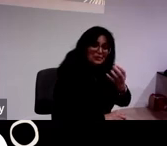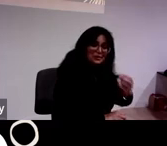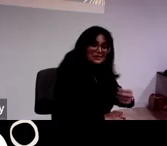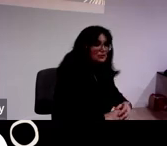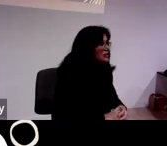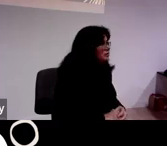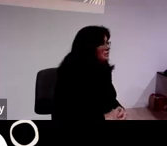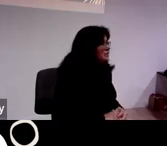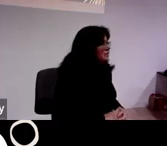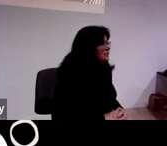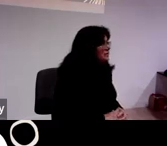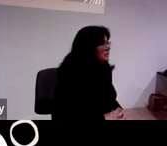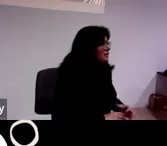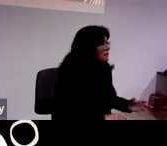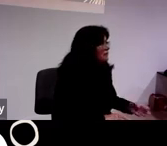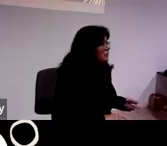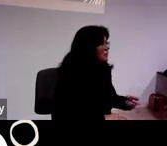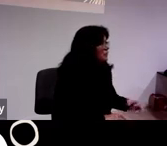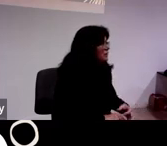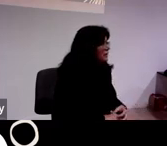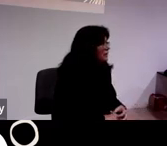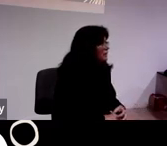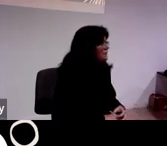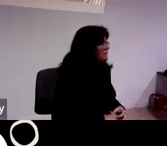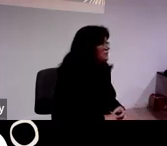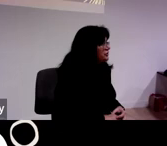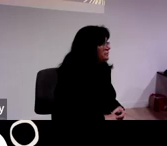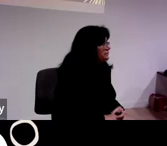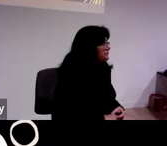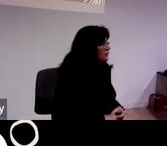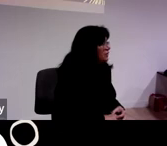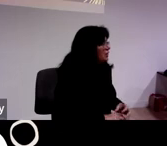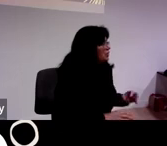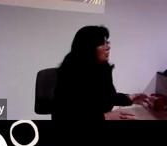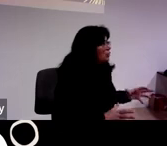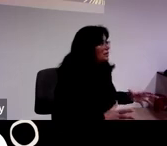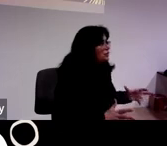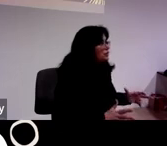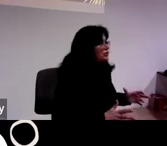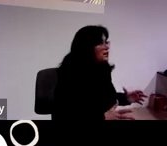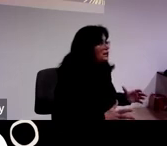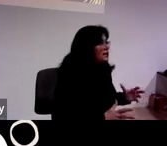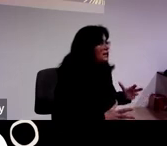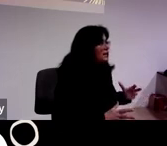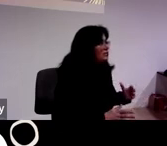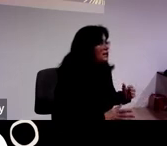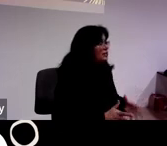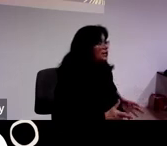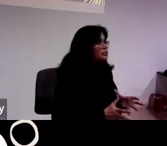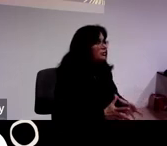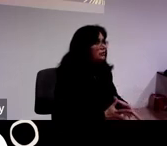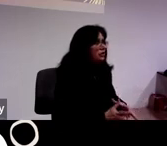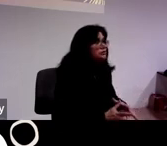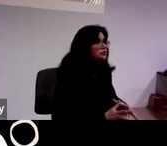So we know that there's a value there around water and around fish. When we look at how